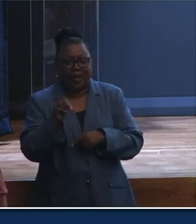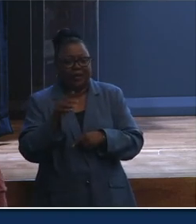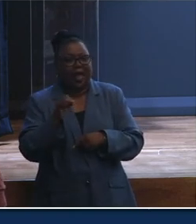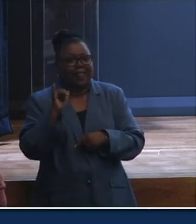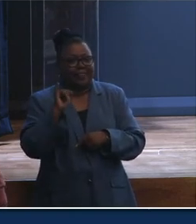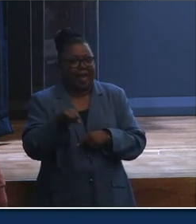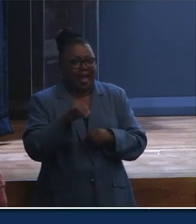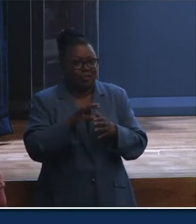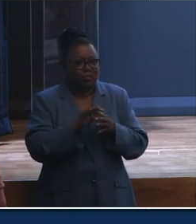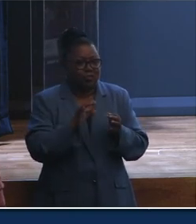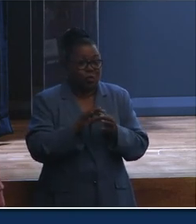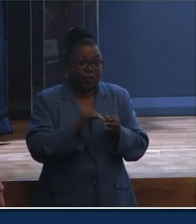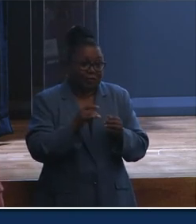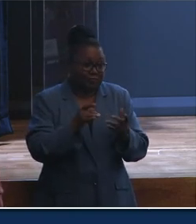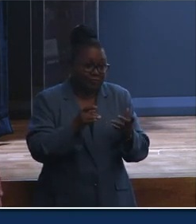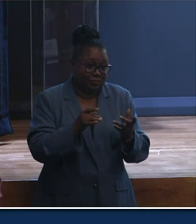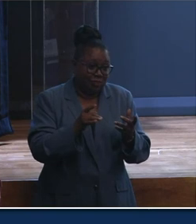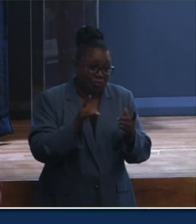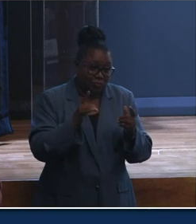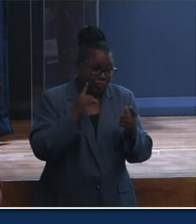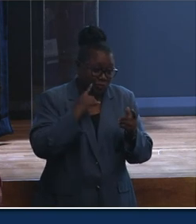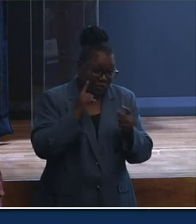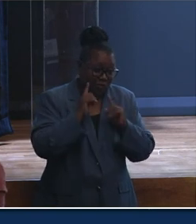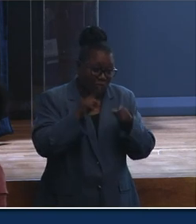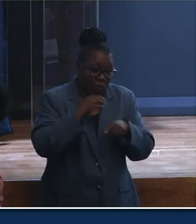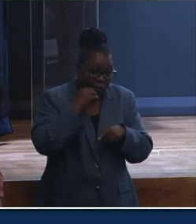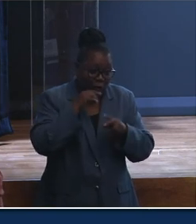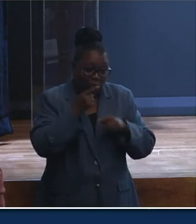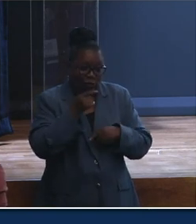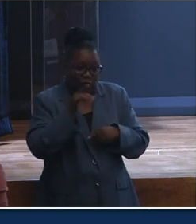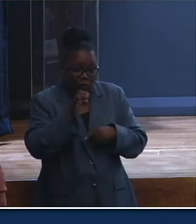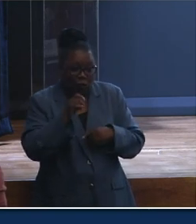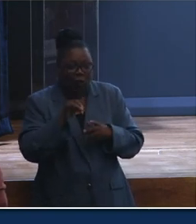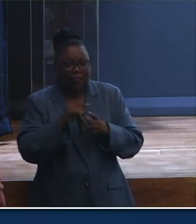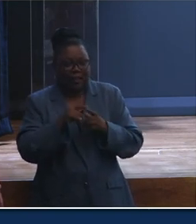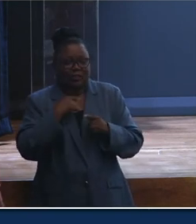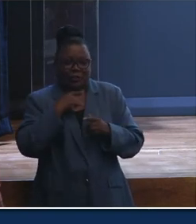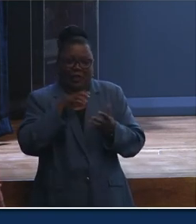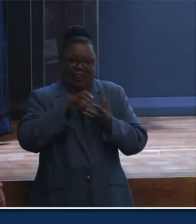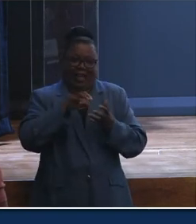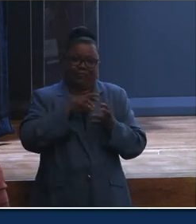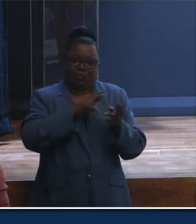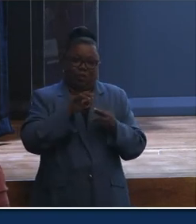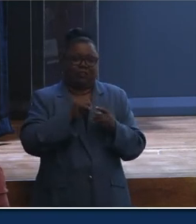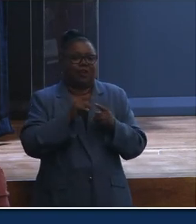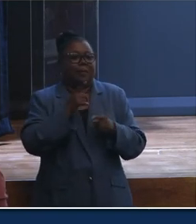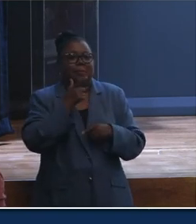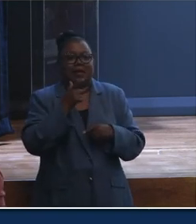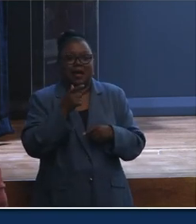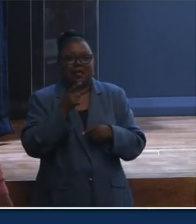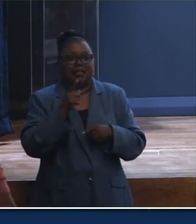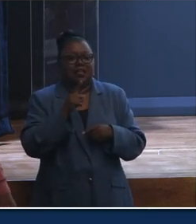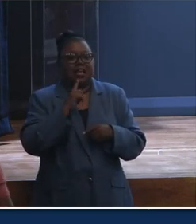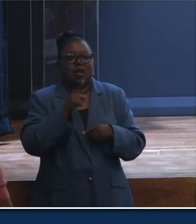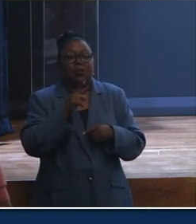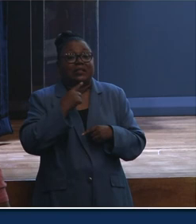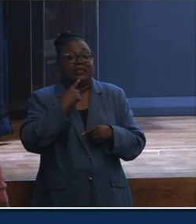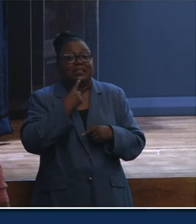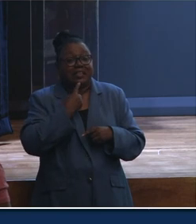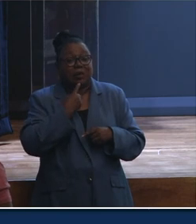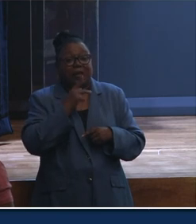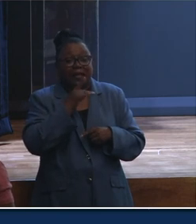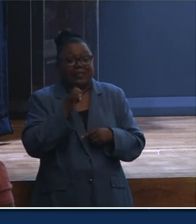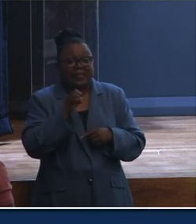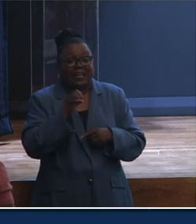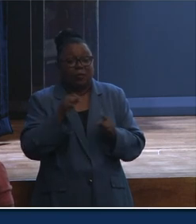And that story, you can go up, when you go home, you can Google this. I know, you're laughing, you're ready for it, because it was serious that her knee